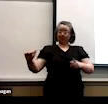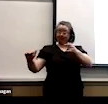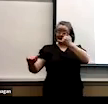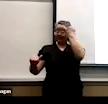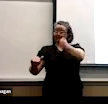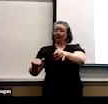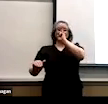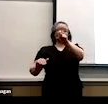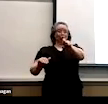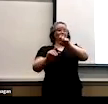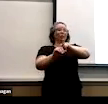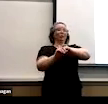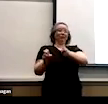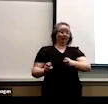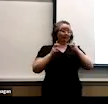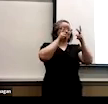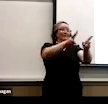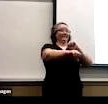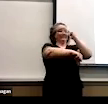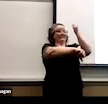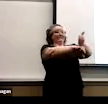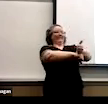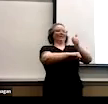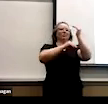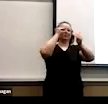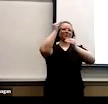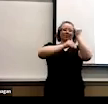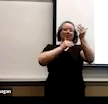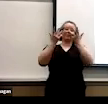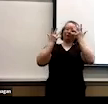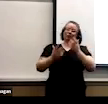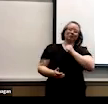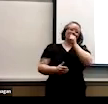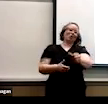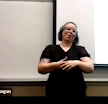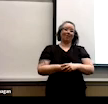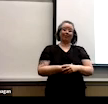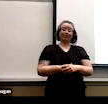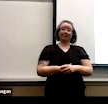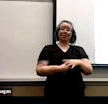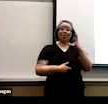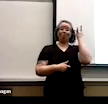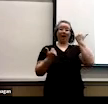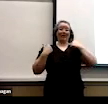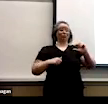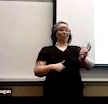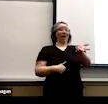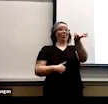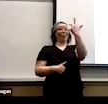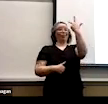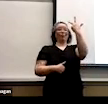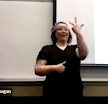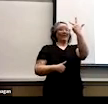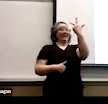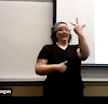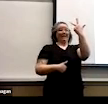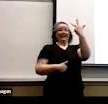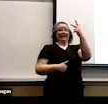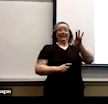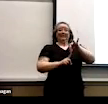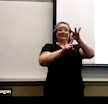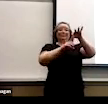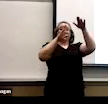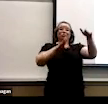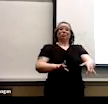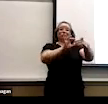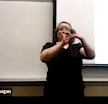partly, it's really challenging to get 3 different kinds of internal medicine specialists to come and do a half-a-day clinic because they'll only see 3 or 4